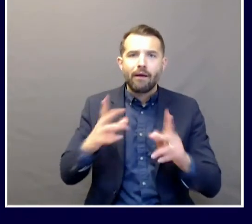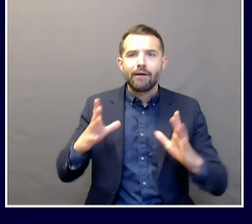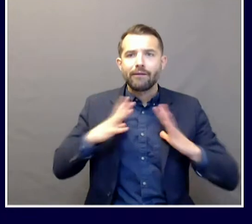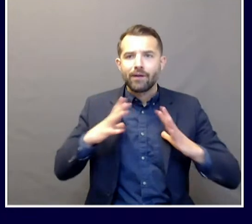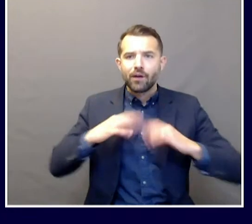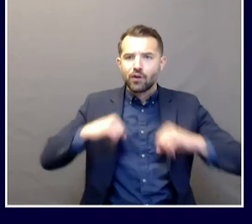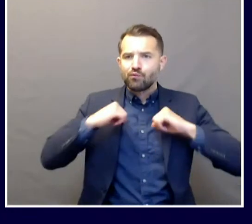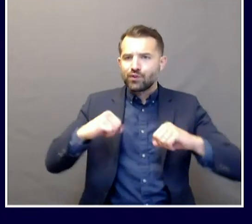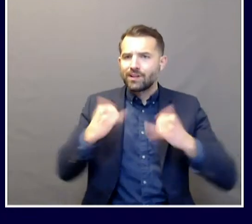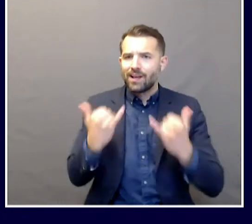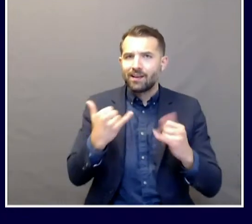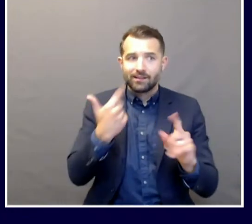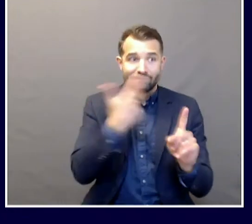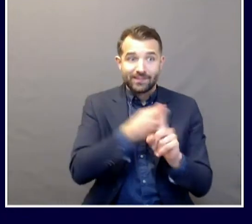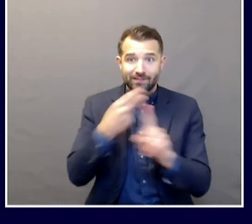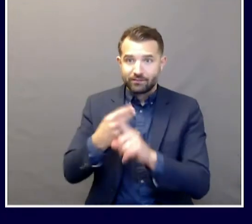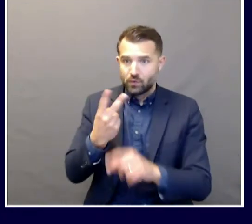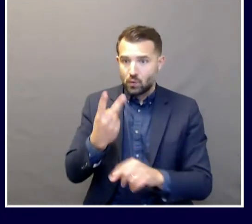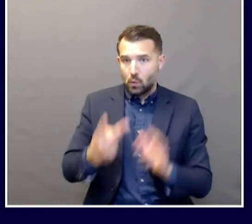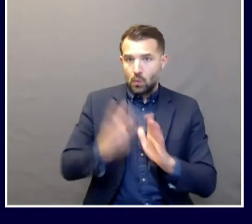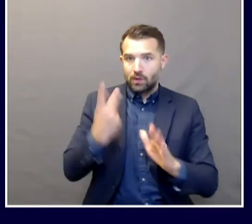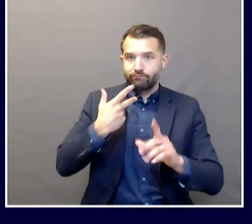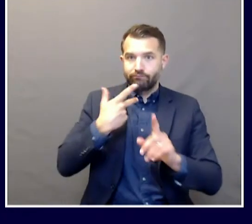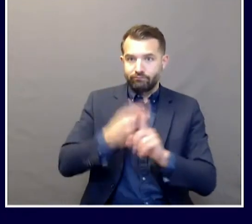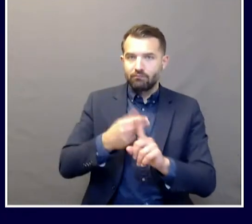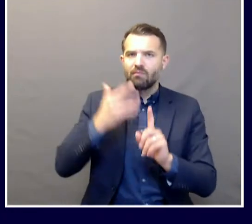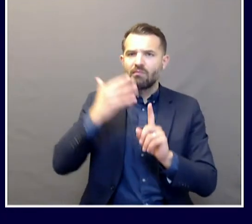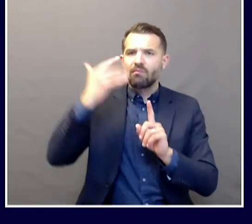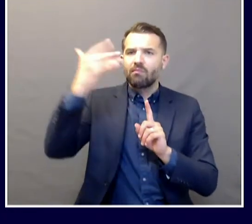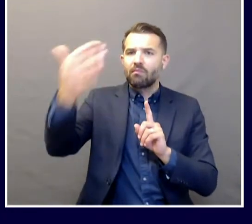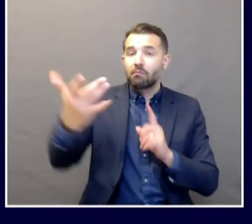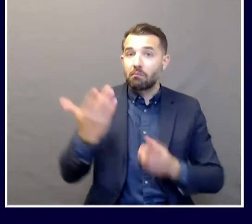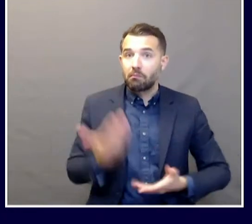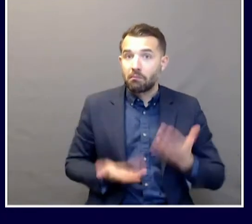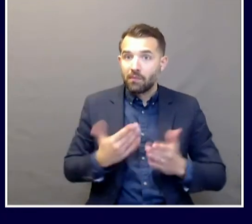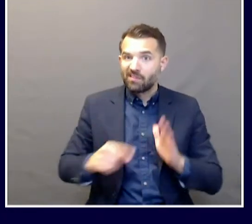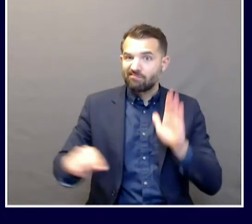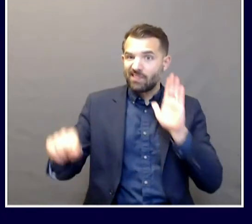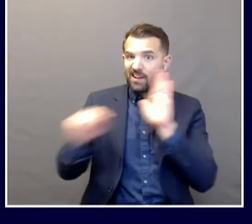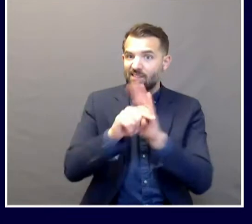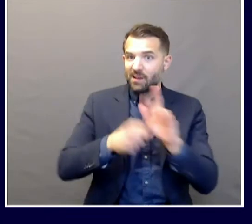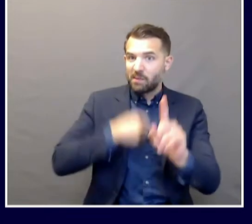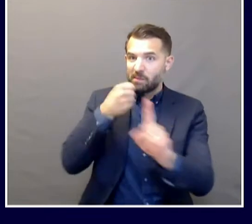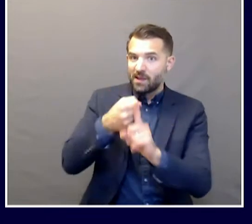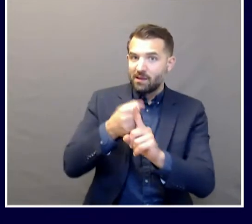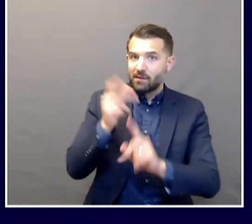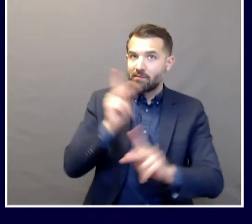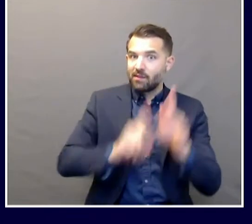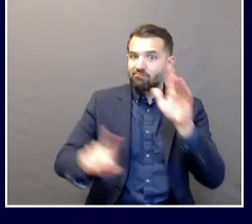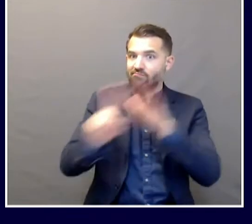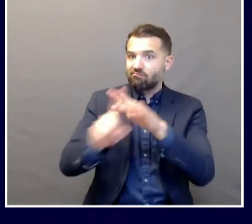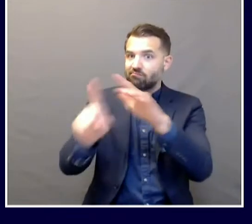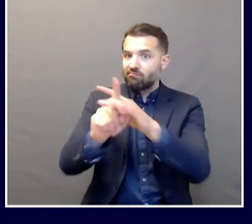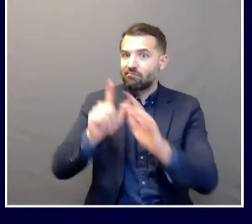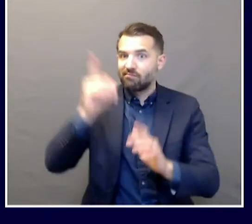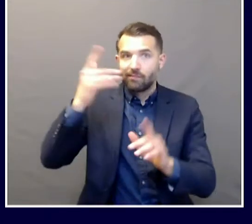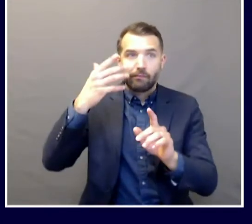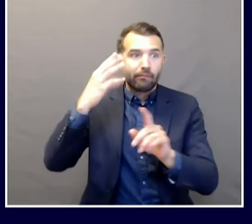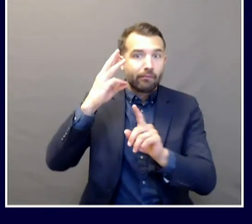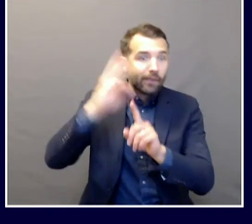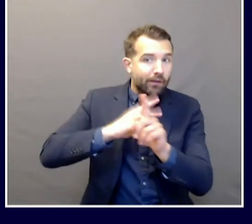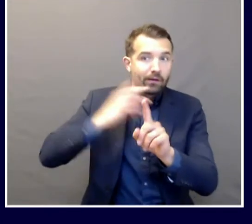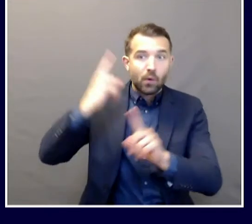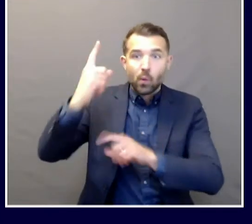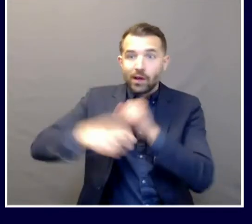could be coming down the line. So for them, it's more of a matter of time. I mean, what would you say to that concern, that we just don't know enough? Yep, I get